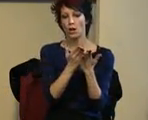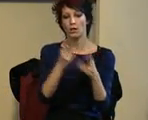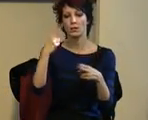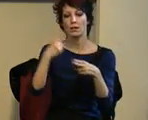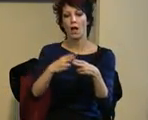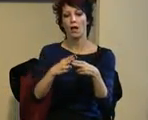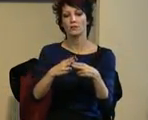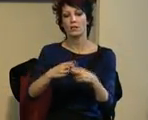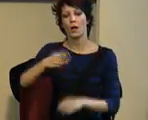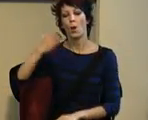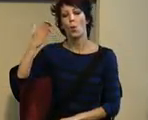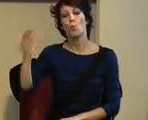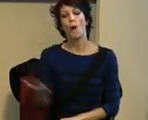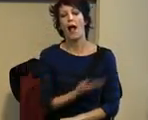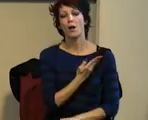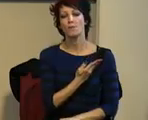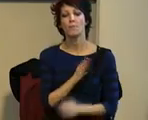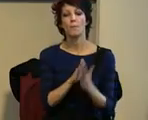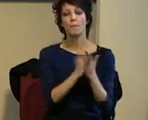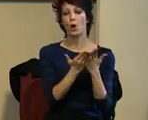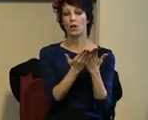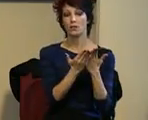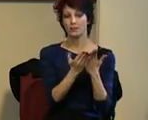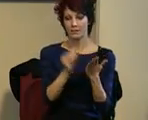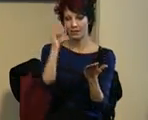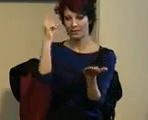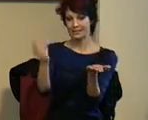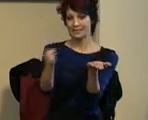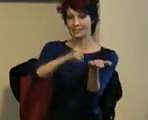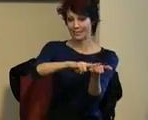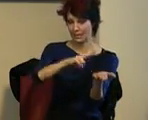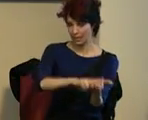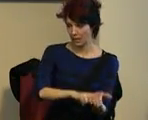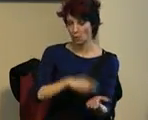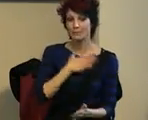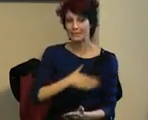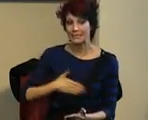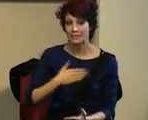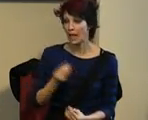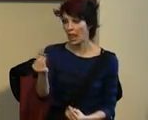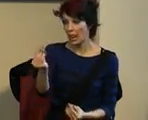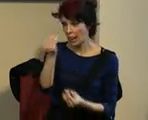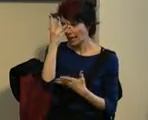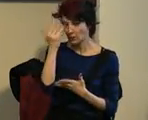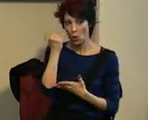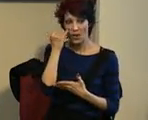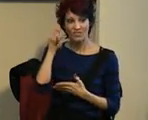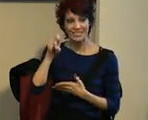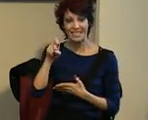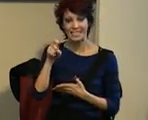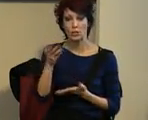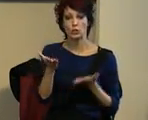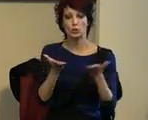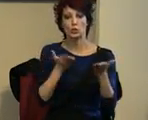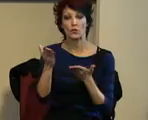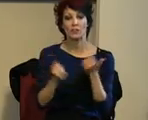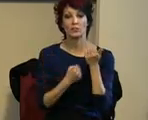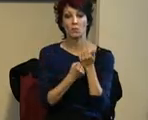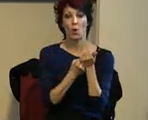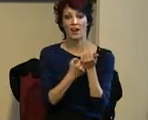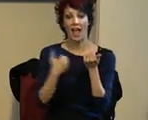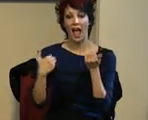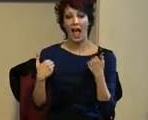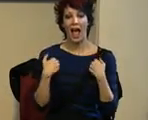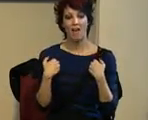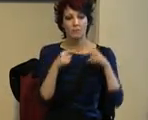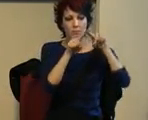let us know that you've been present uh also let us know if we can be of service to you if you would like a minister to call uh there is a box that you can check and we will